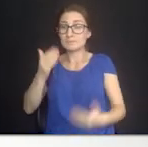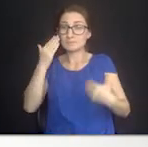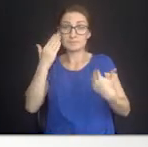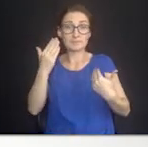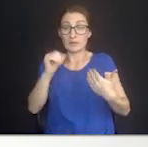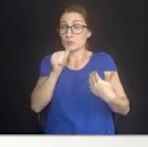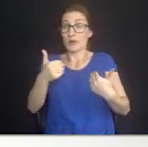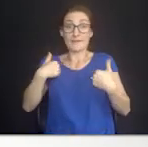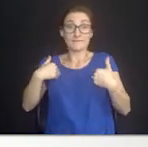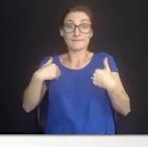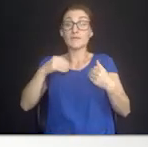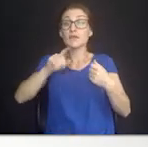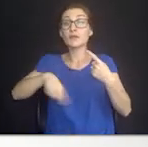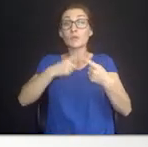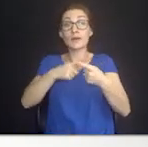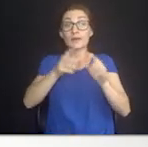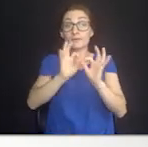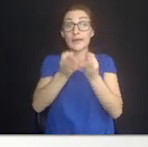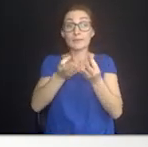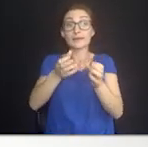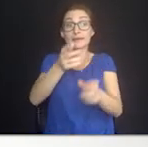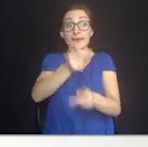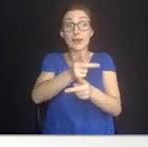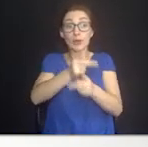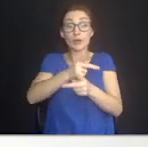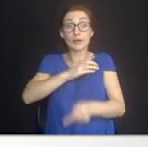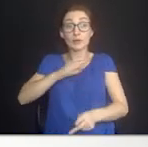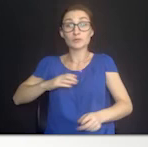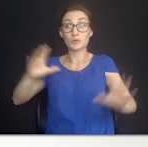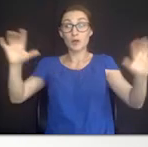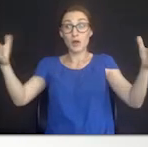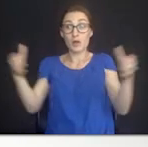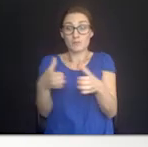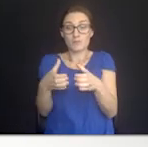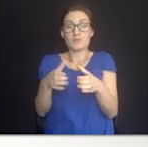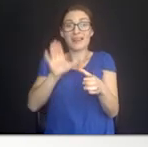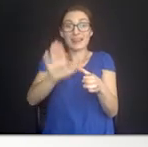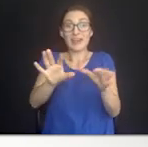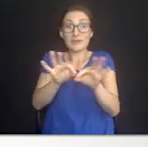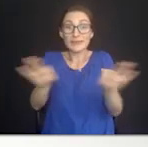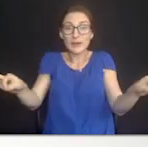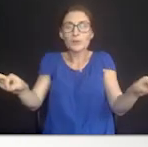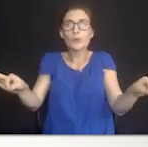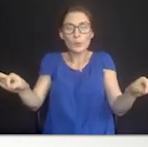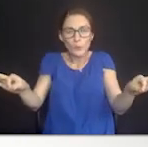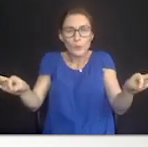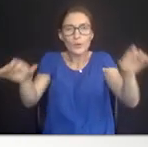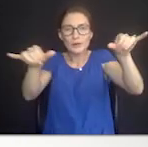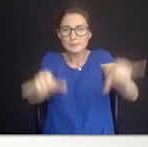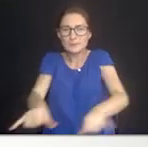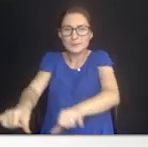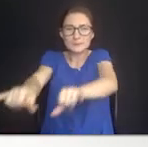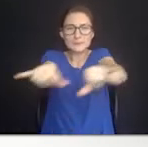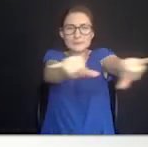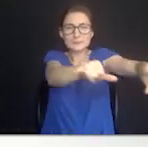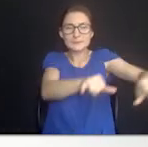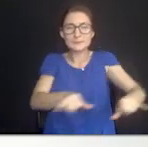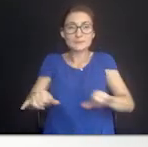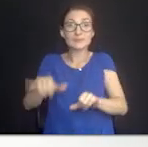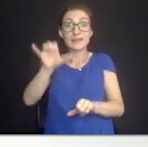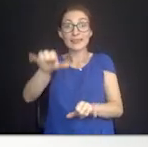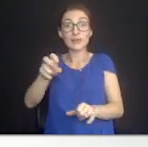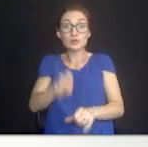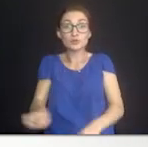noticed working with our Family Care Councils, when they come together, they actually speak a whole nother language. You have someone who's walking a